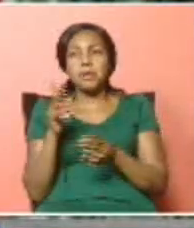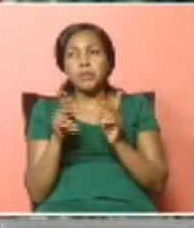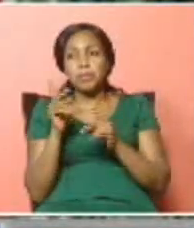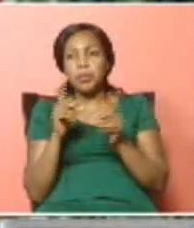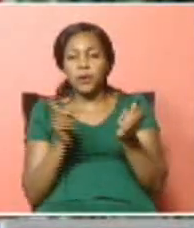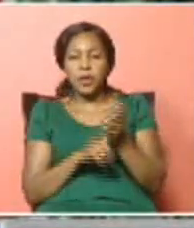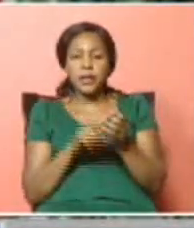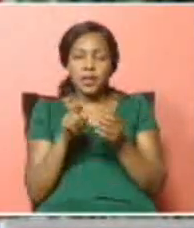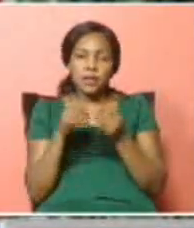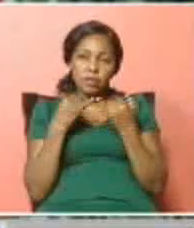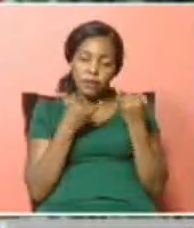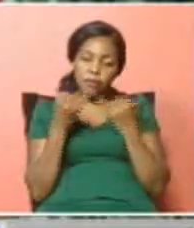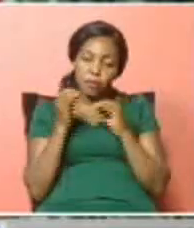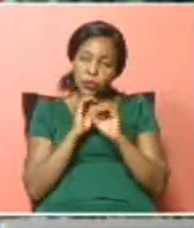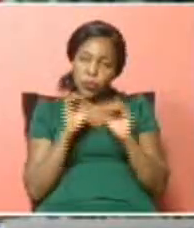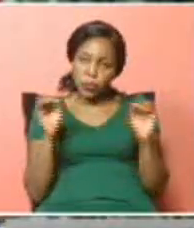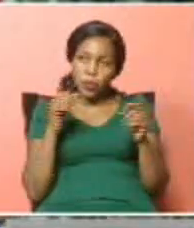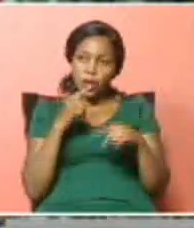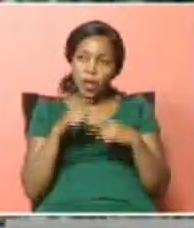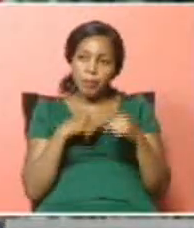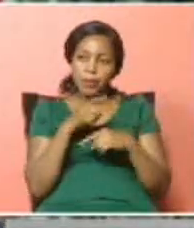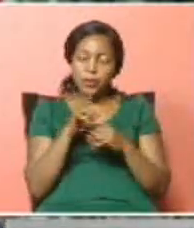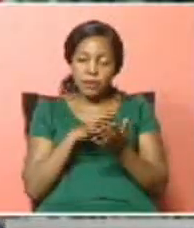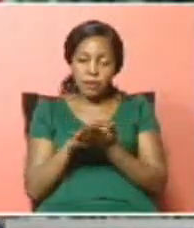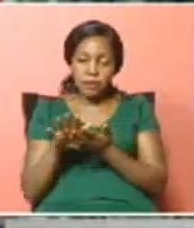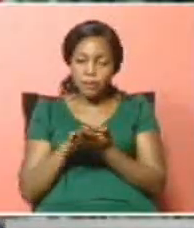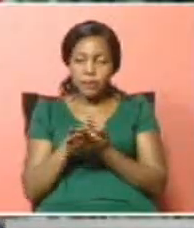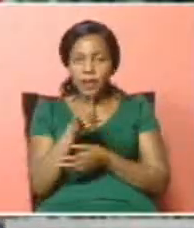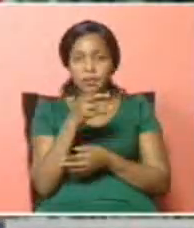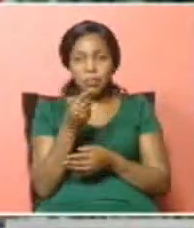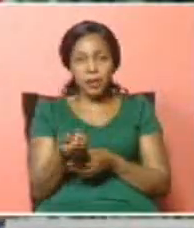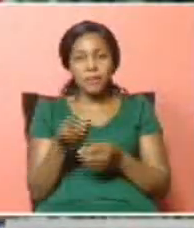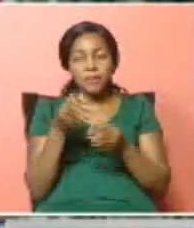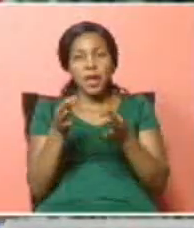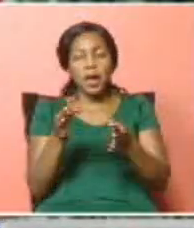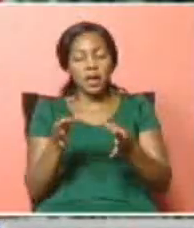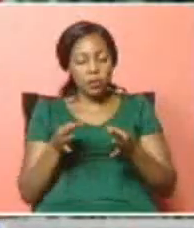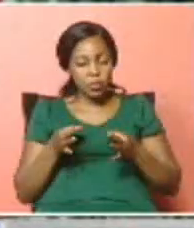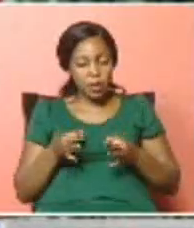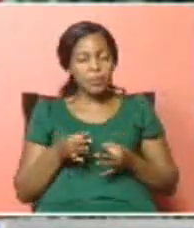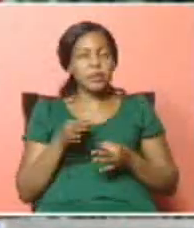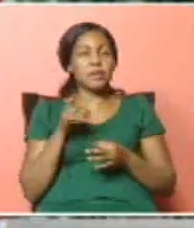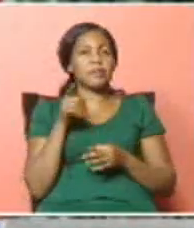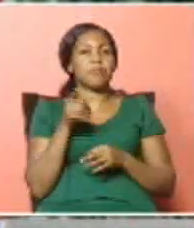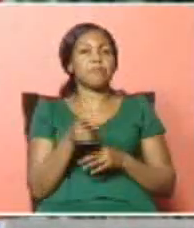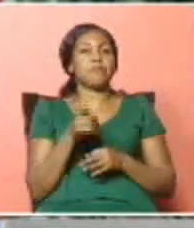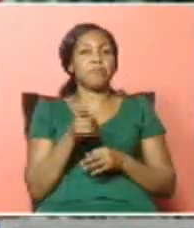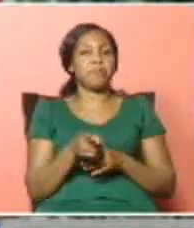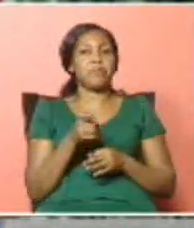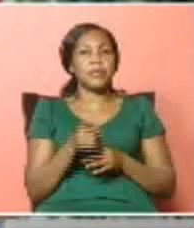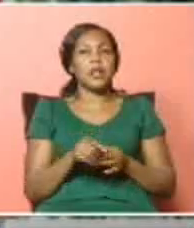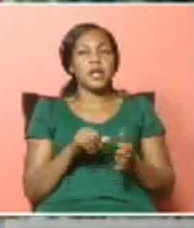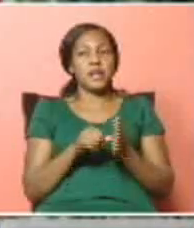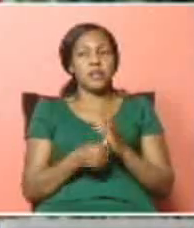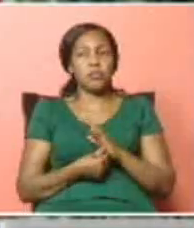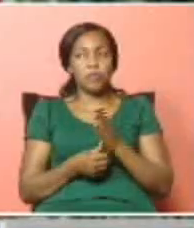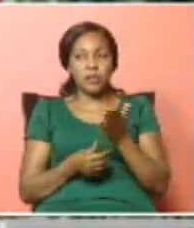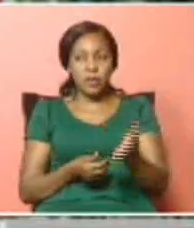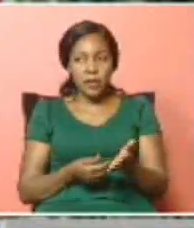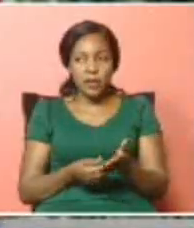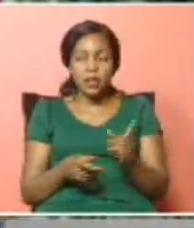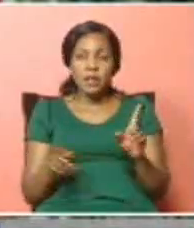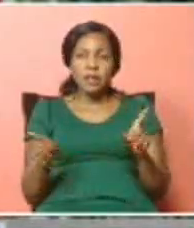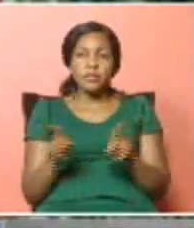get this information. Mm. Of course, transparency and accountability rotates on information. Yes. So the amount